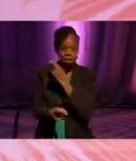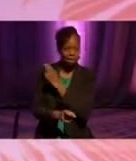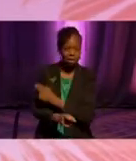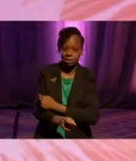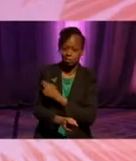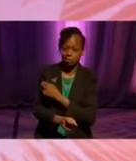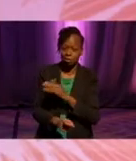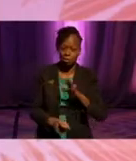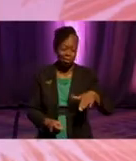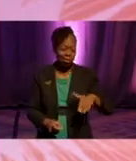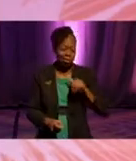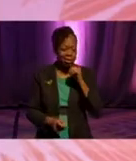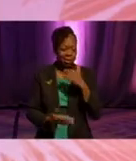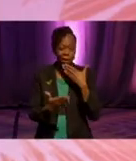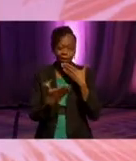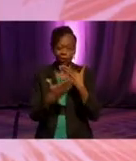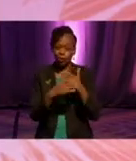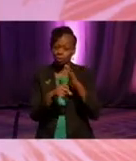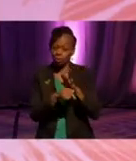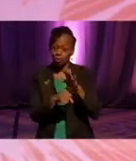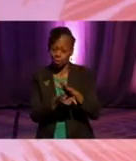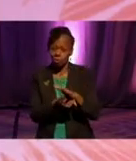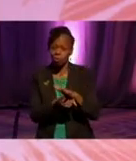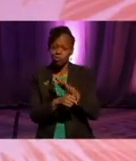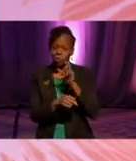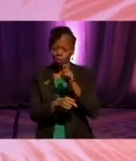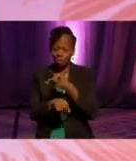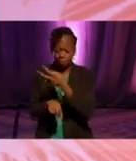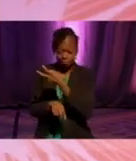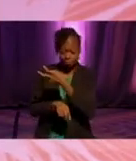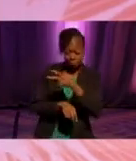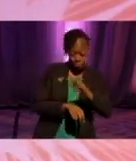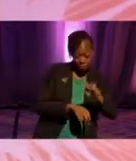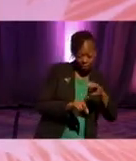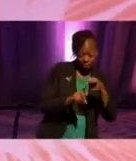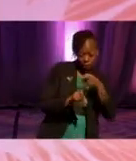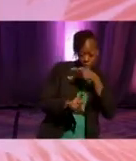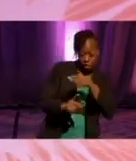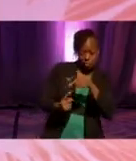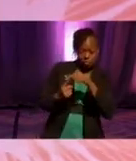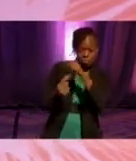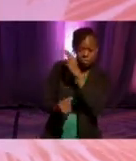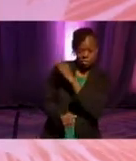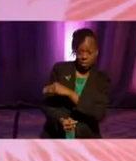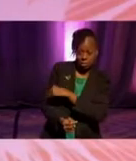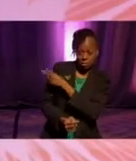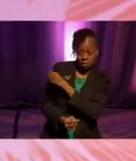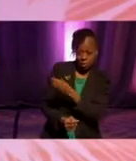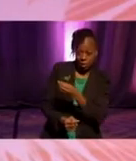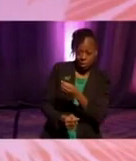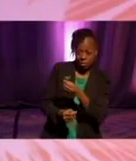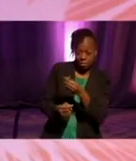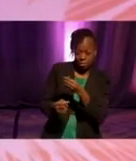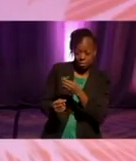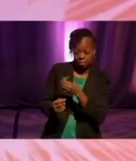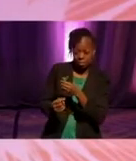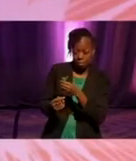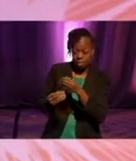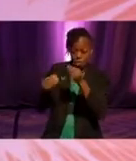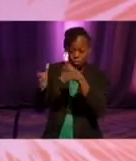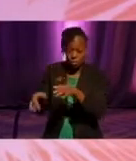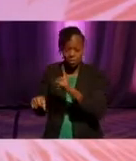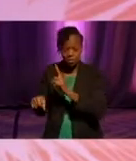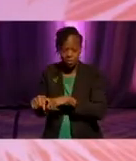to where we needed it to be. And we had to transition away from it. And we spent the rest of that time